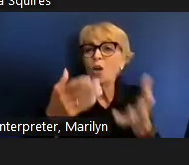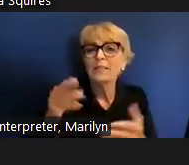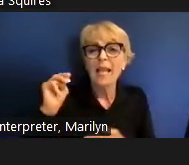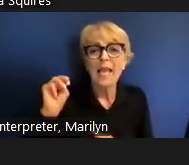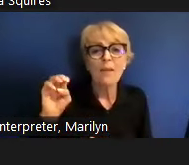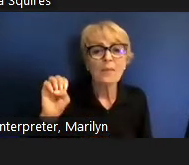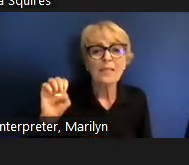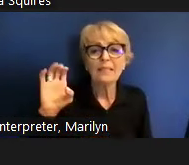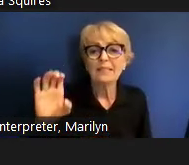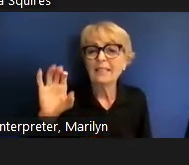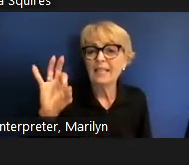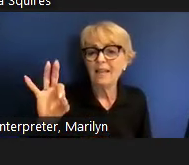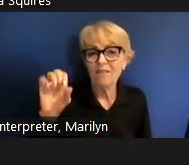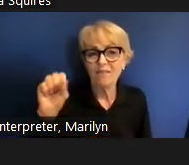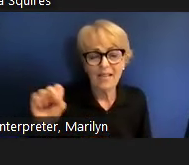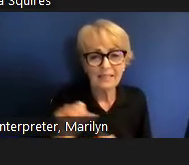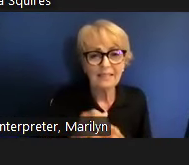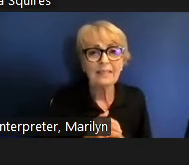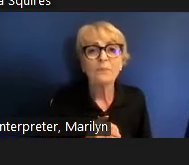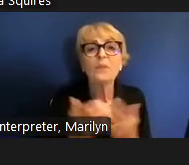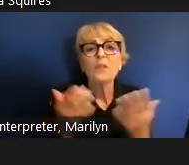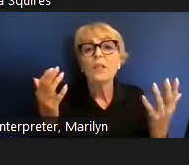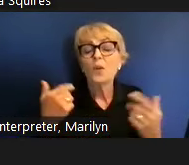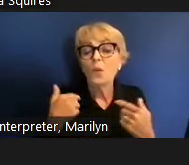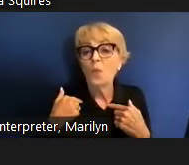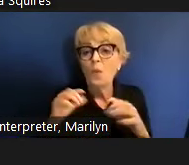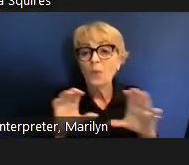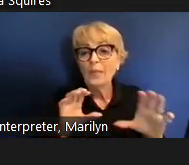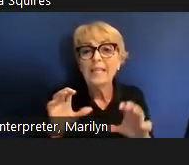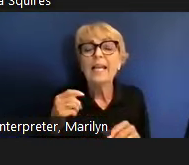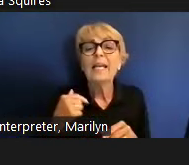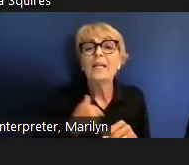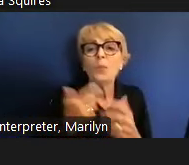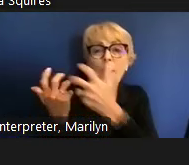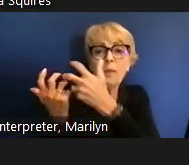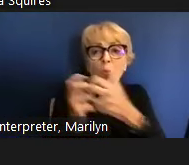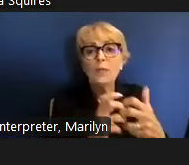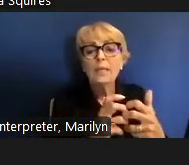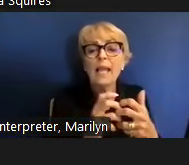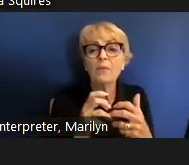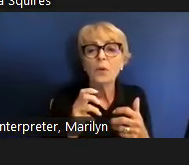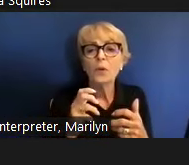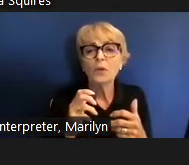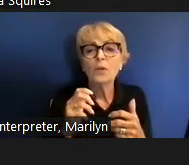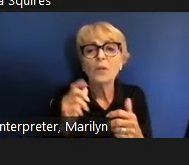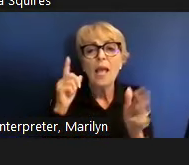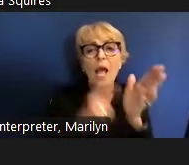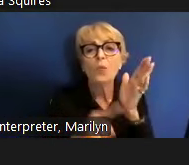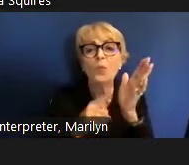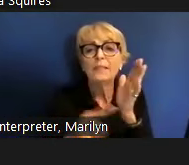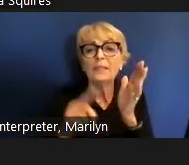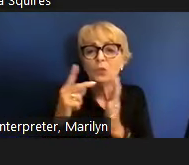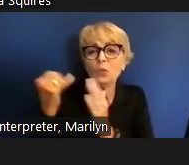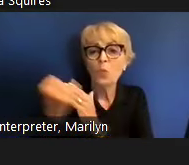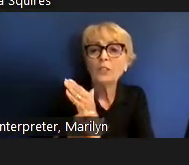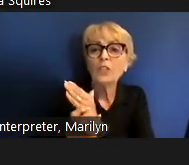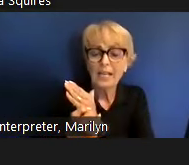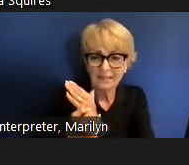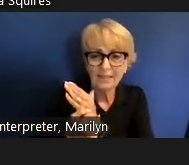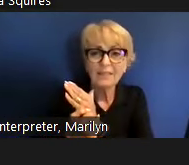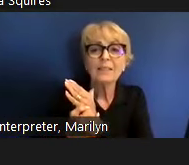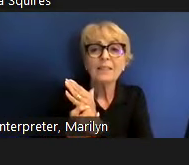ME/CFS. So what we did was we put together a research project